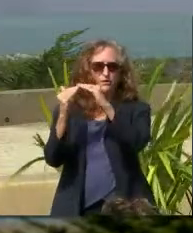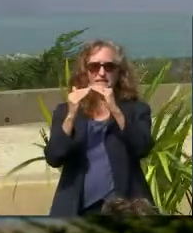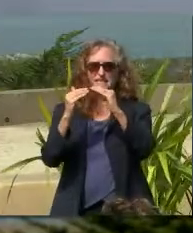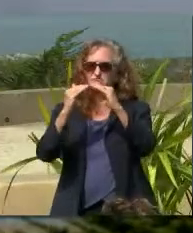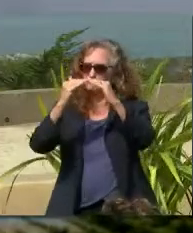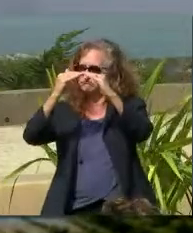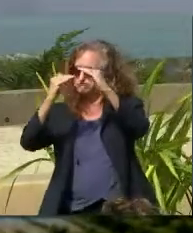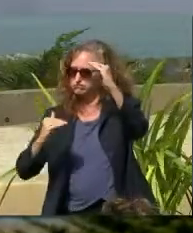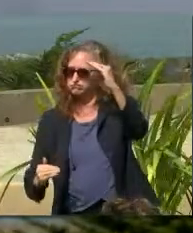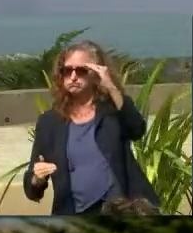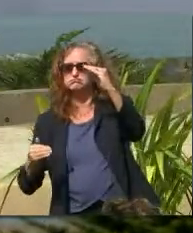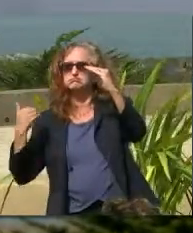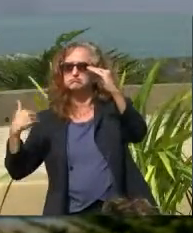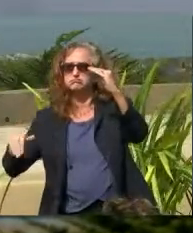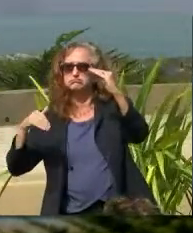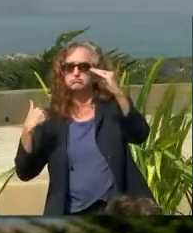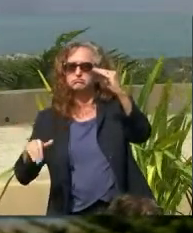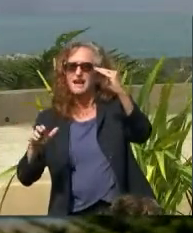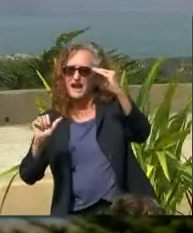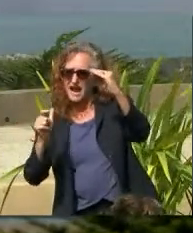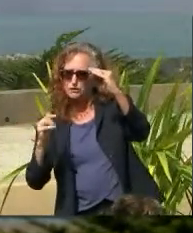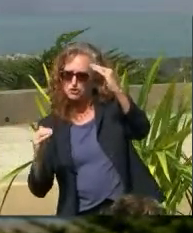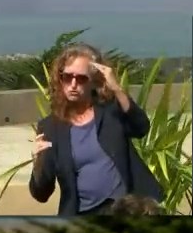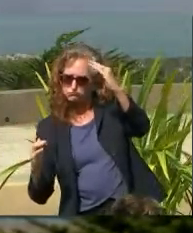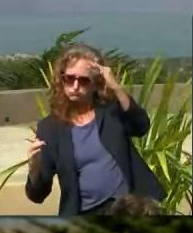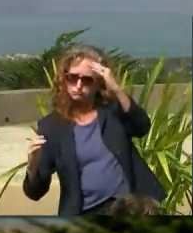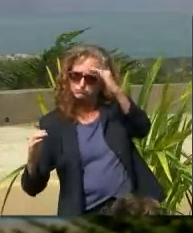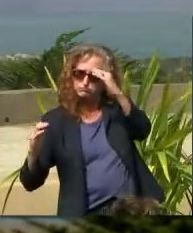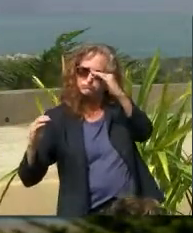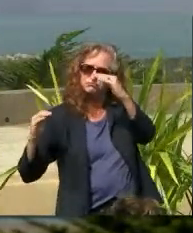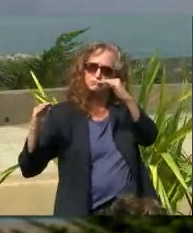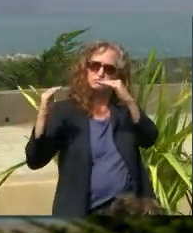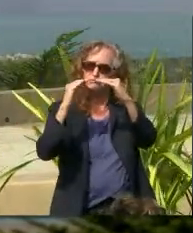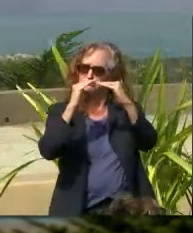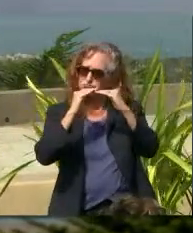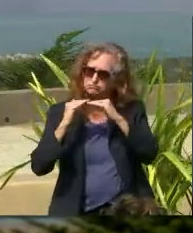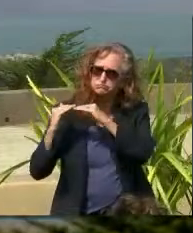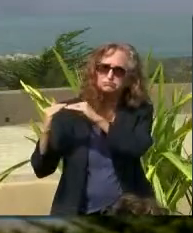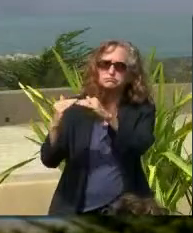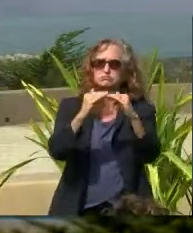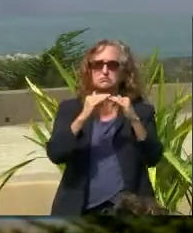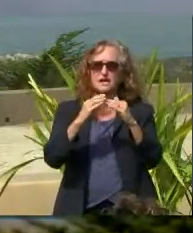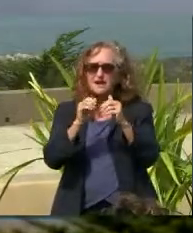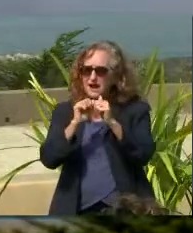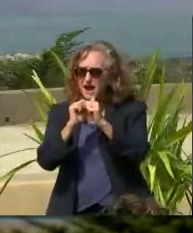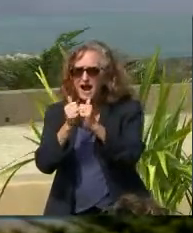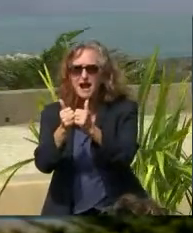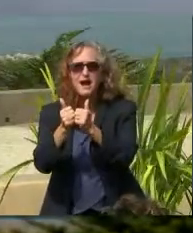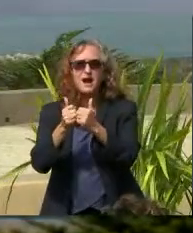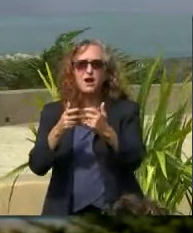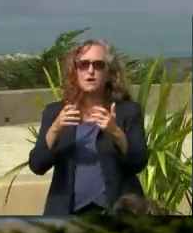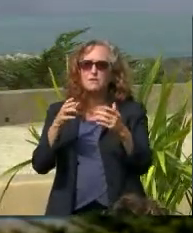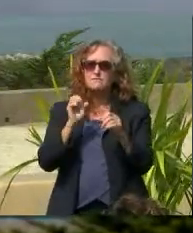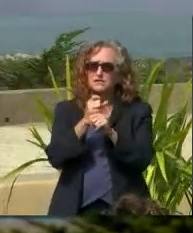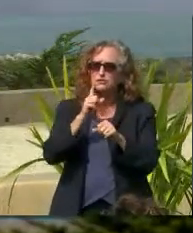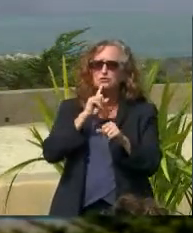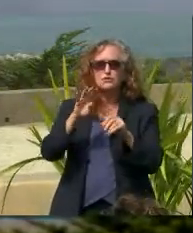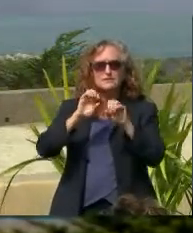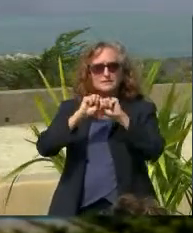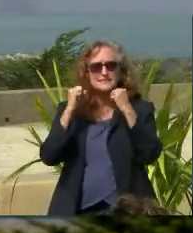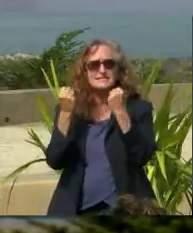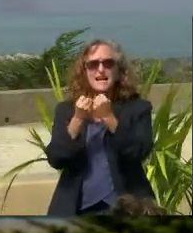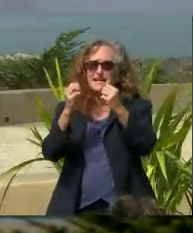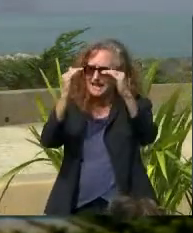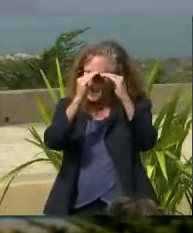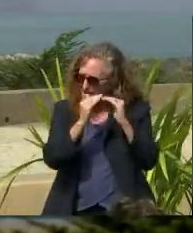when you think of the strategies to bring a more just society, a more equitable society, a society where